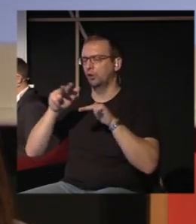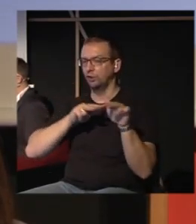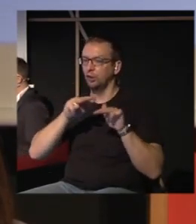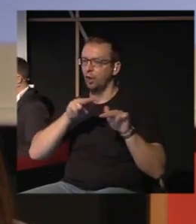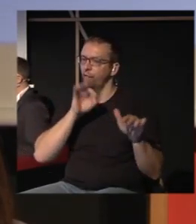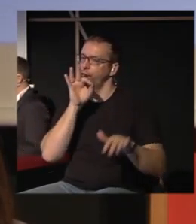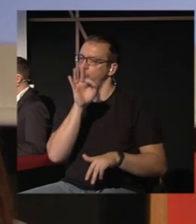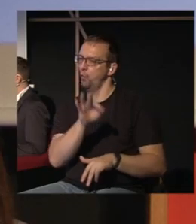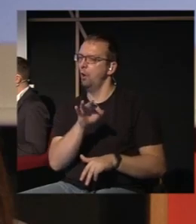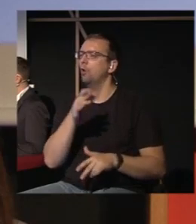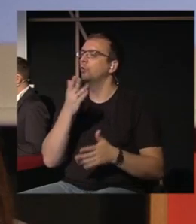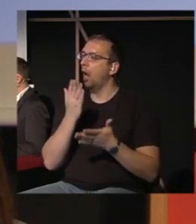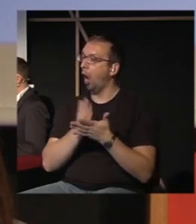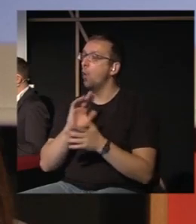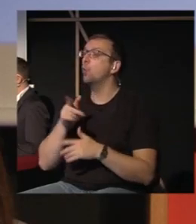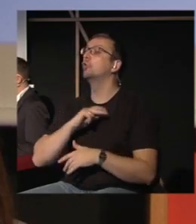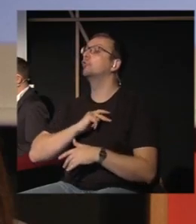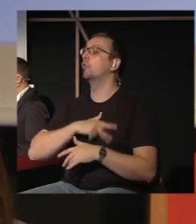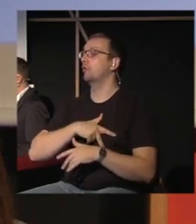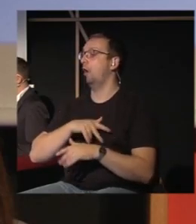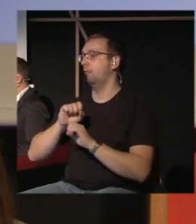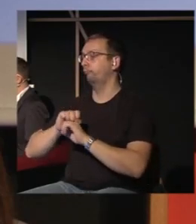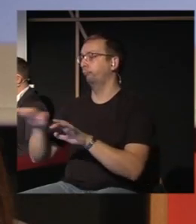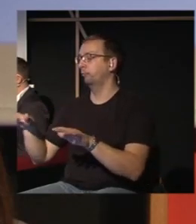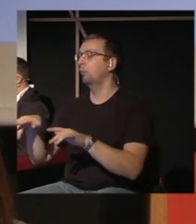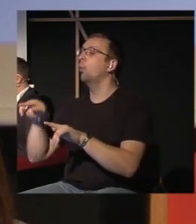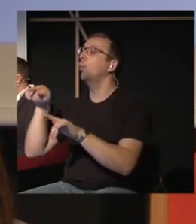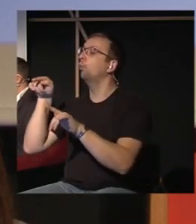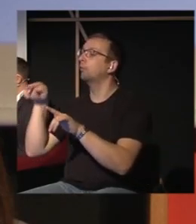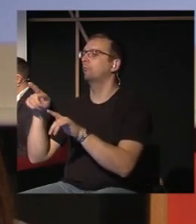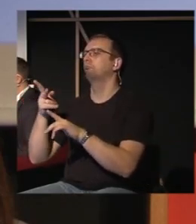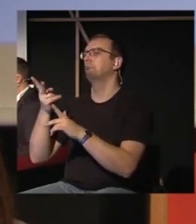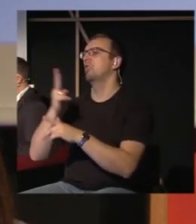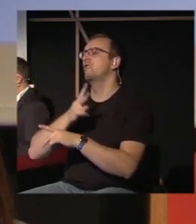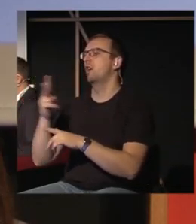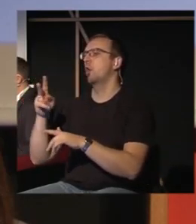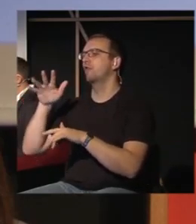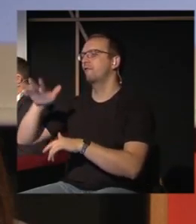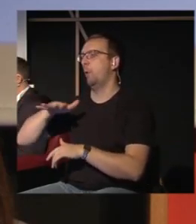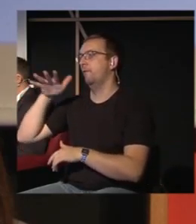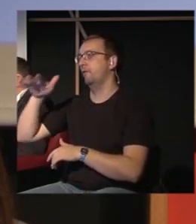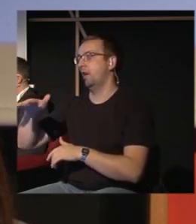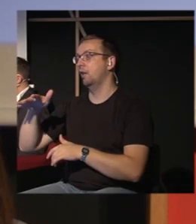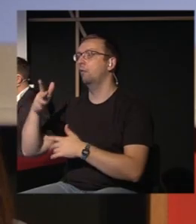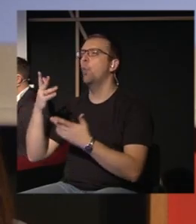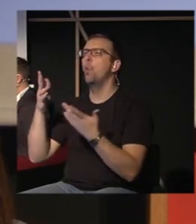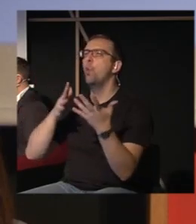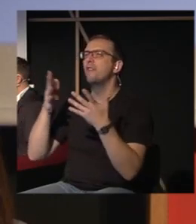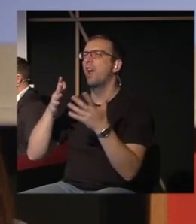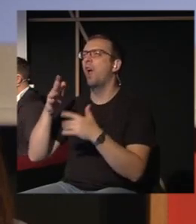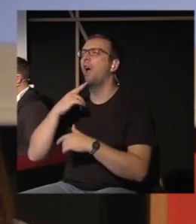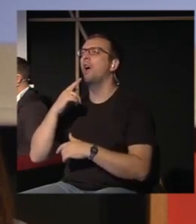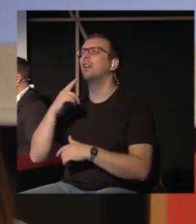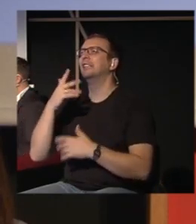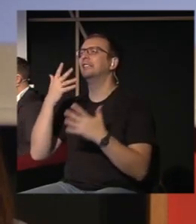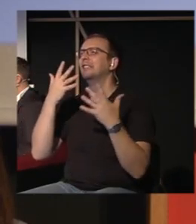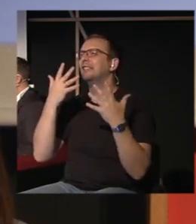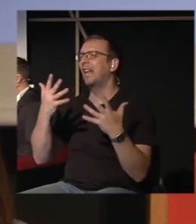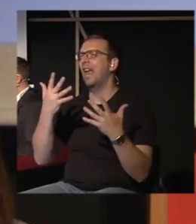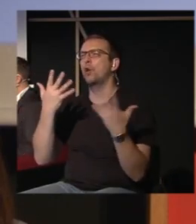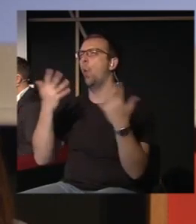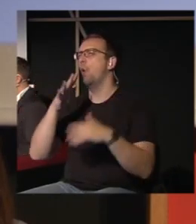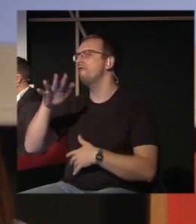until 2015, we had about 10 or 20 disabled supporters at Dinamo game. And now we have